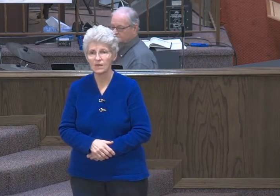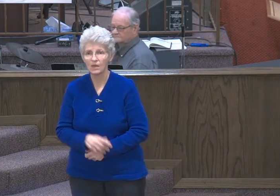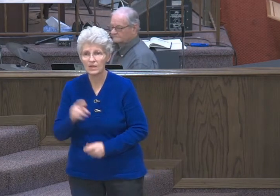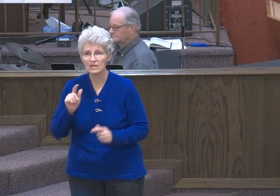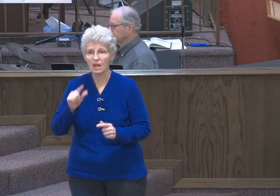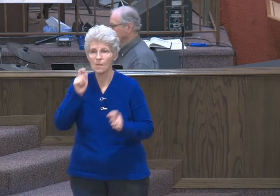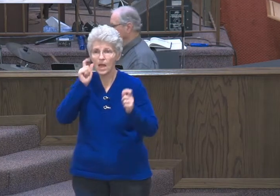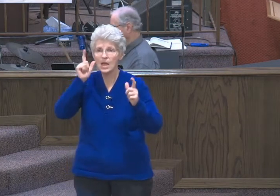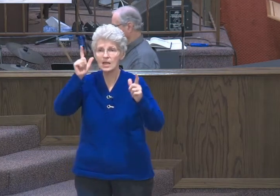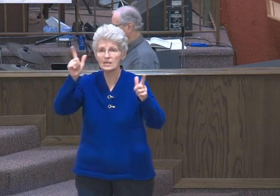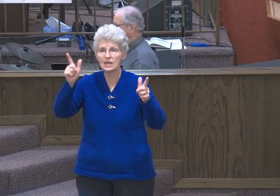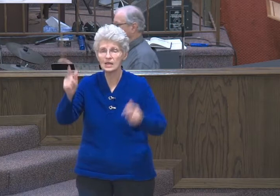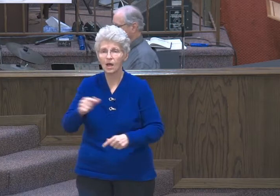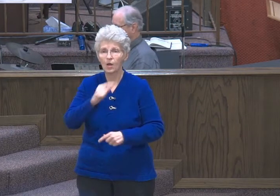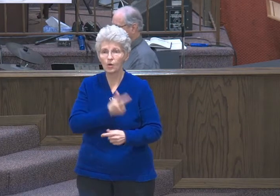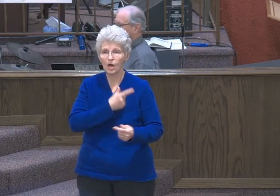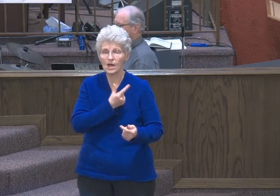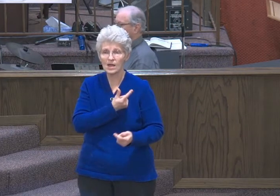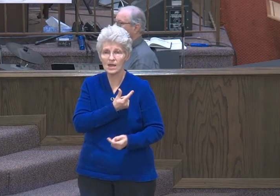kings. This is amazing